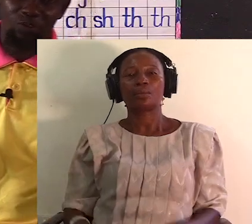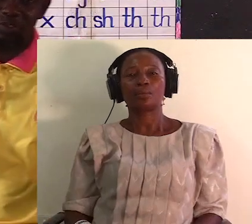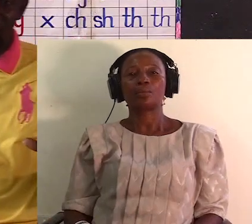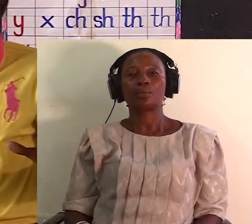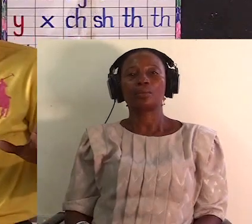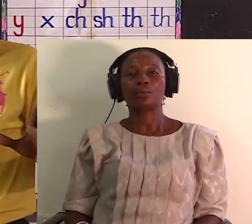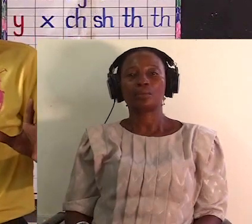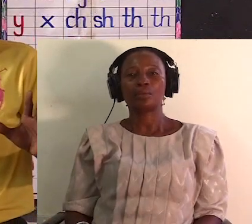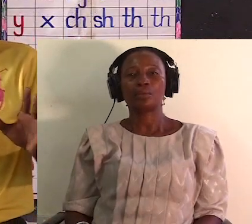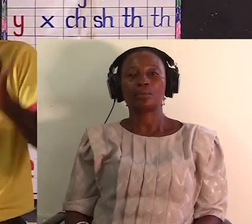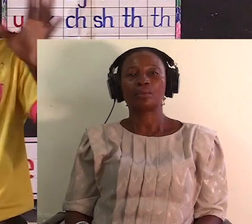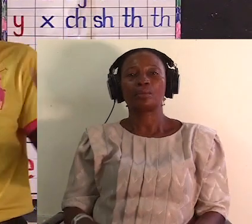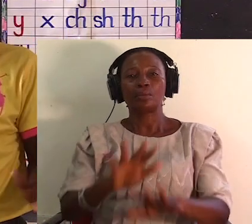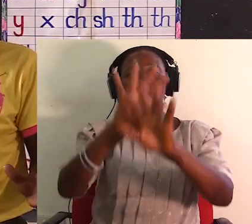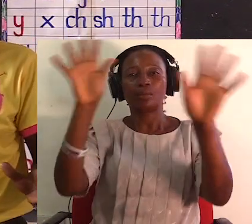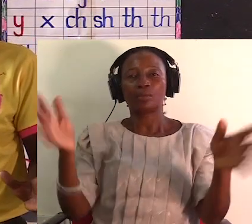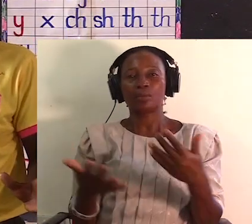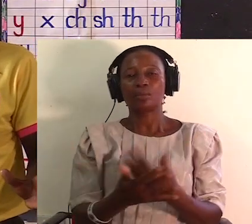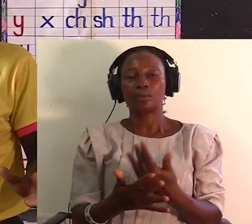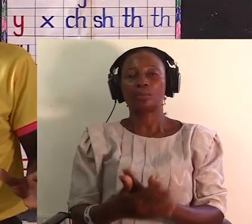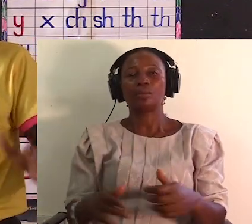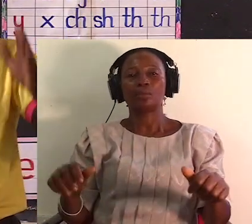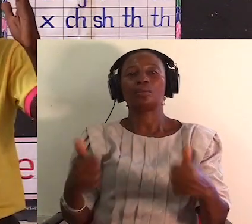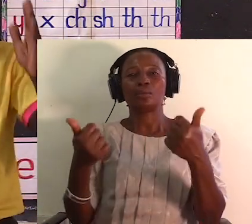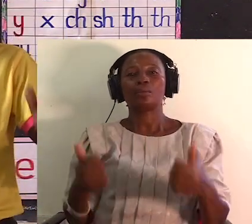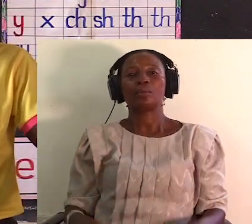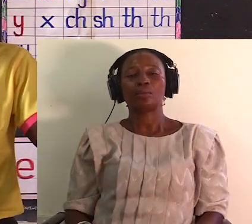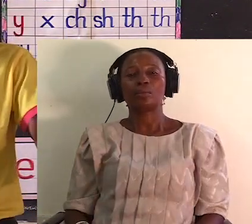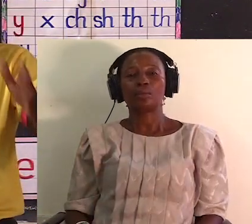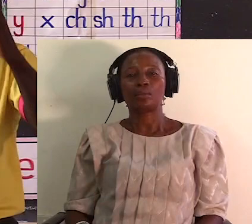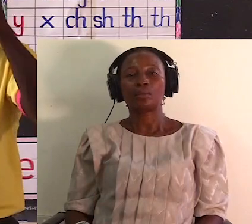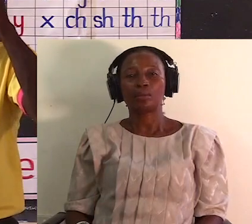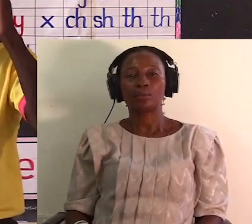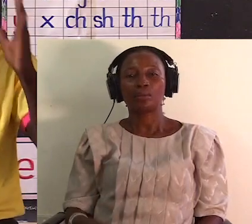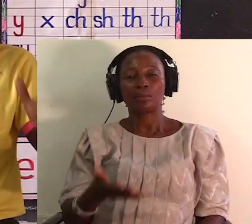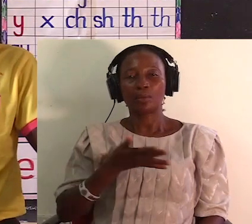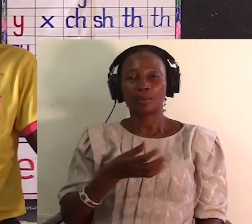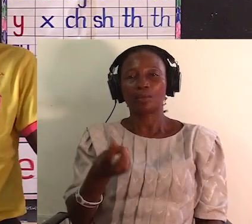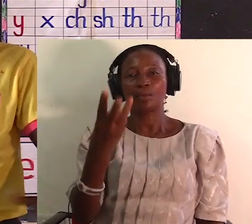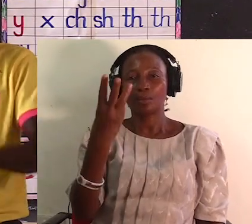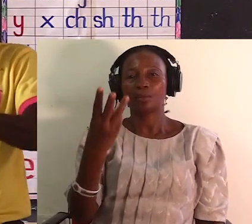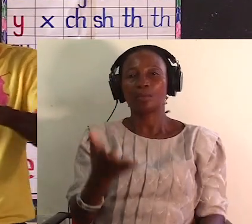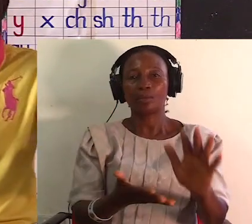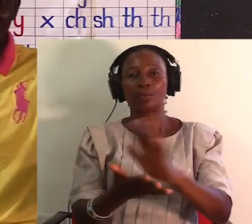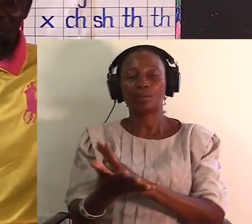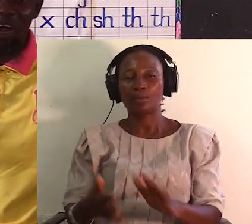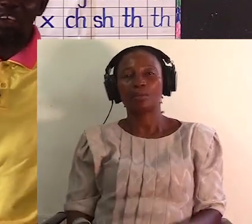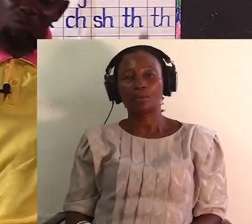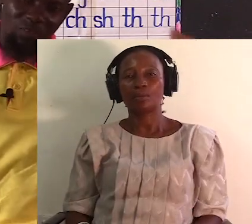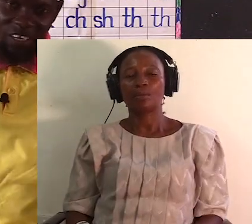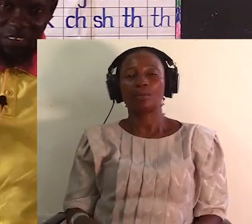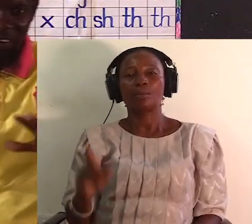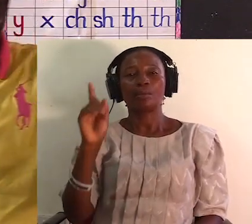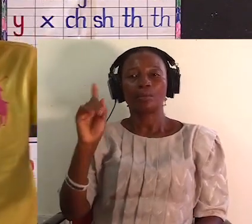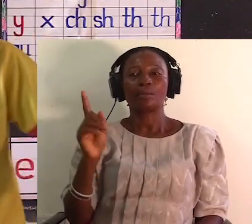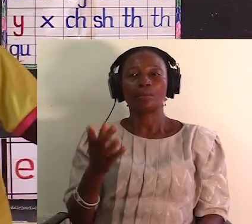Now, are we all ready to start? Now, we have 3 cards. If you are 3 in number, you